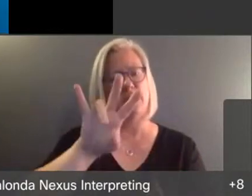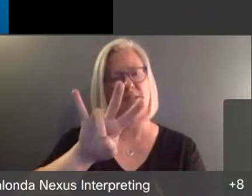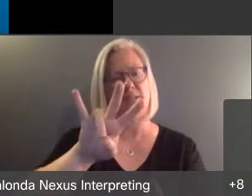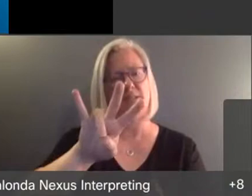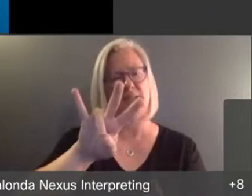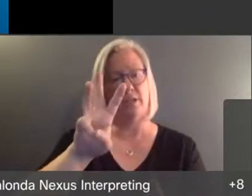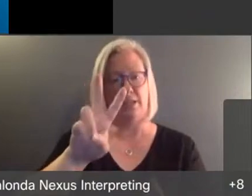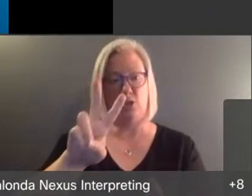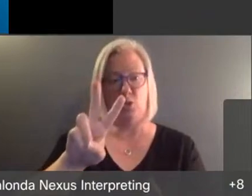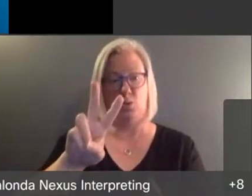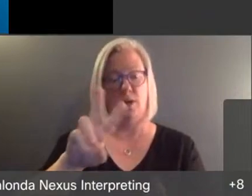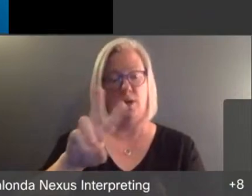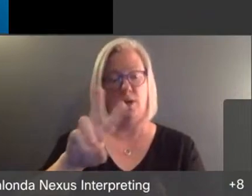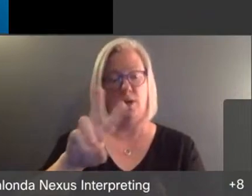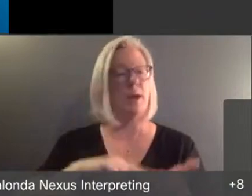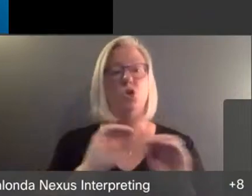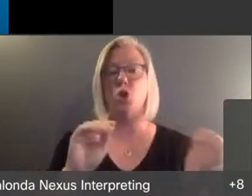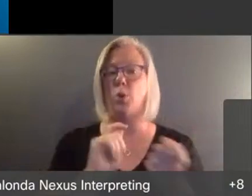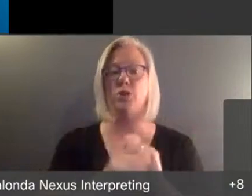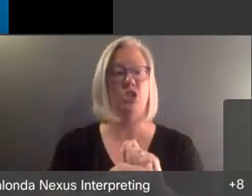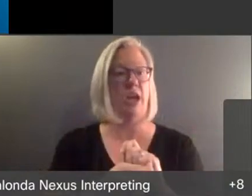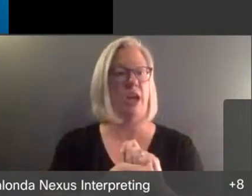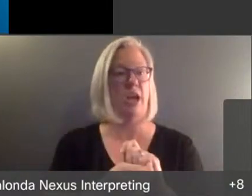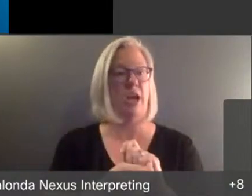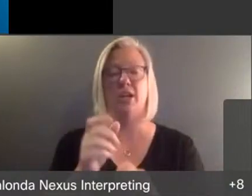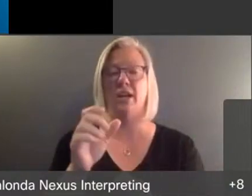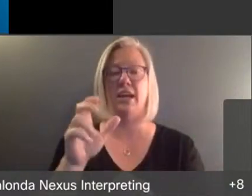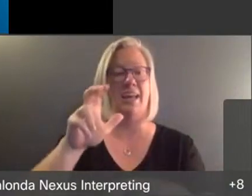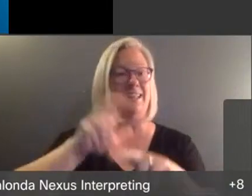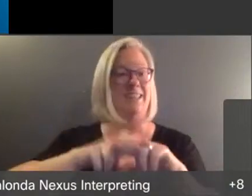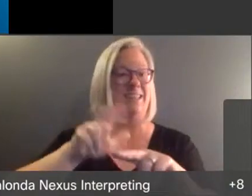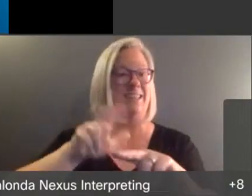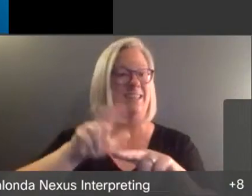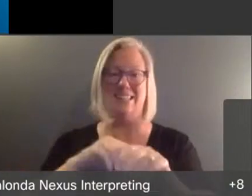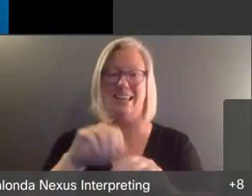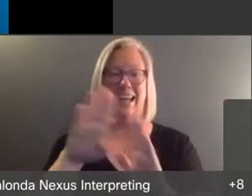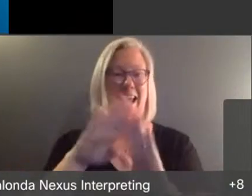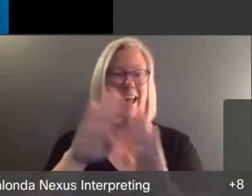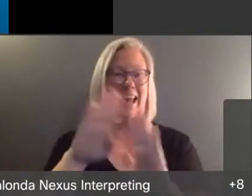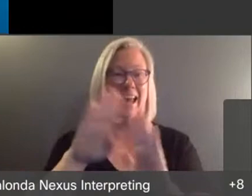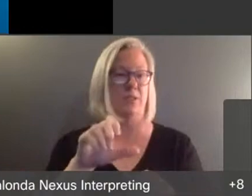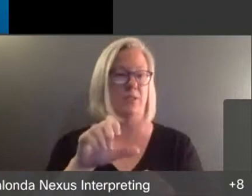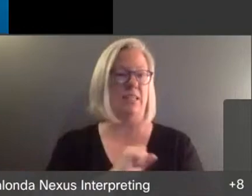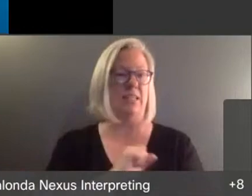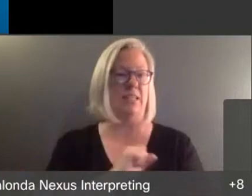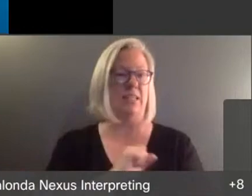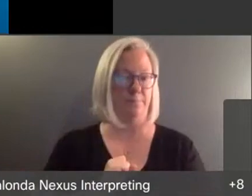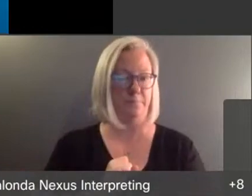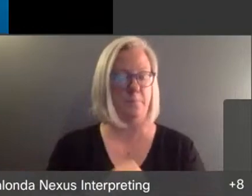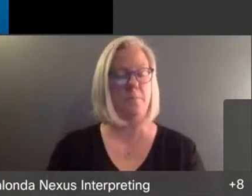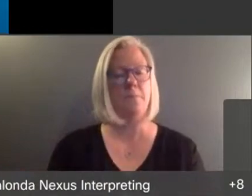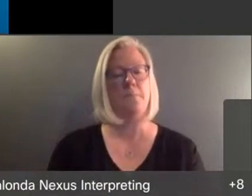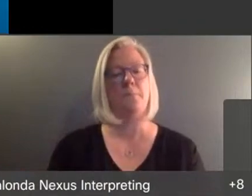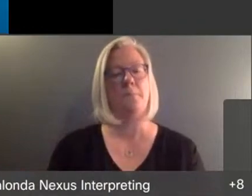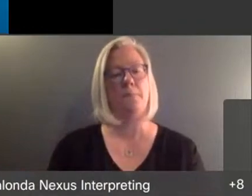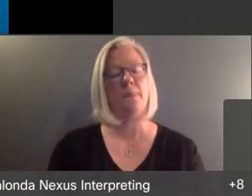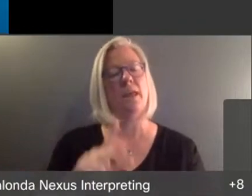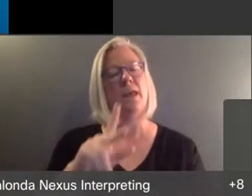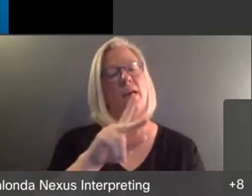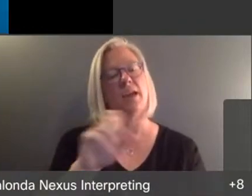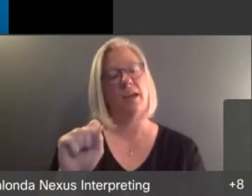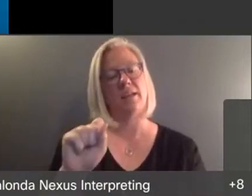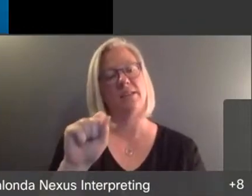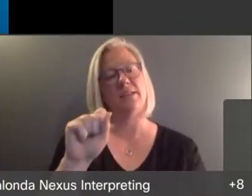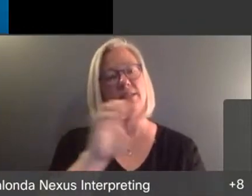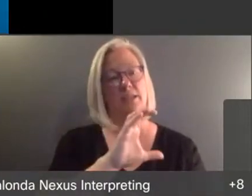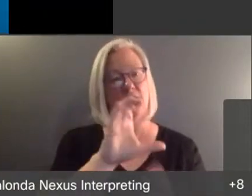cycle. Next, I'd like to speak about the adjustment. From 1988 to 2019, the Kansas Constitution and